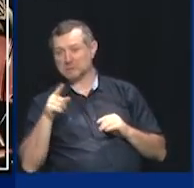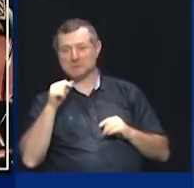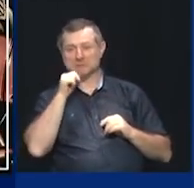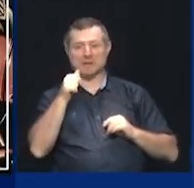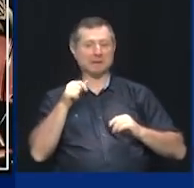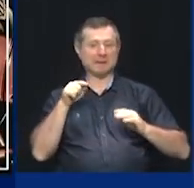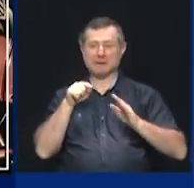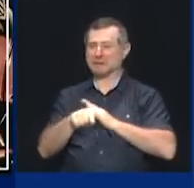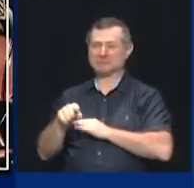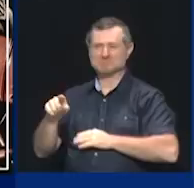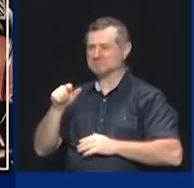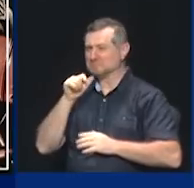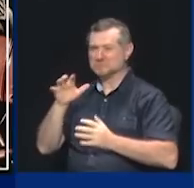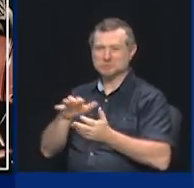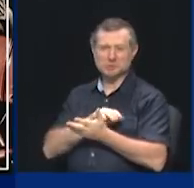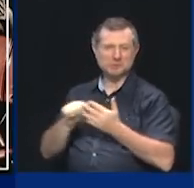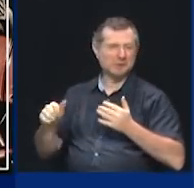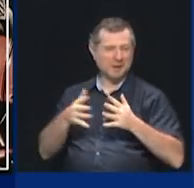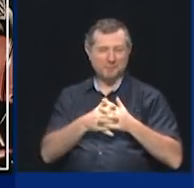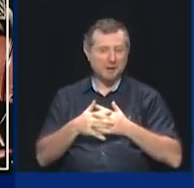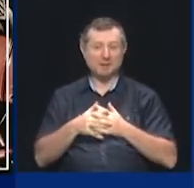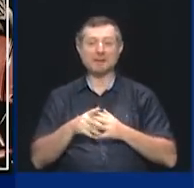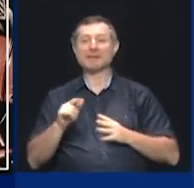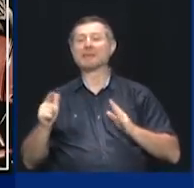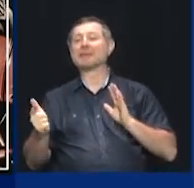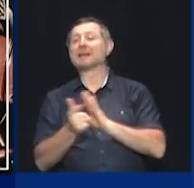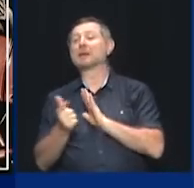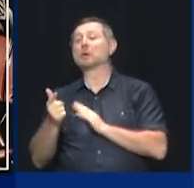are killing Americans.